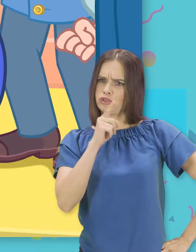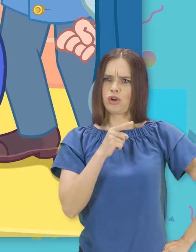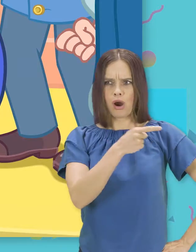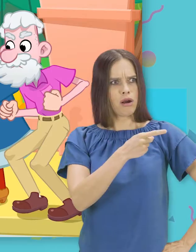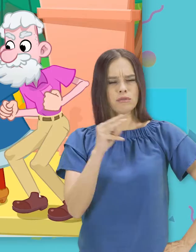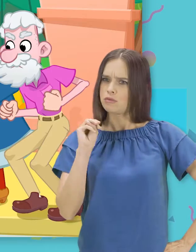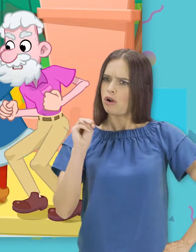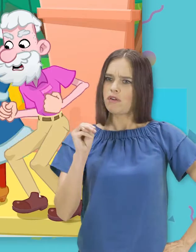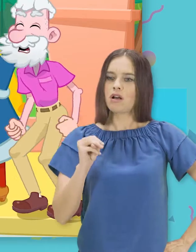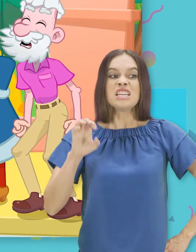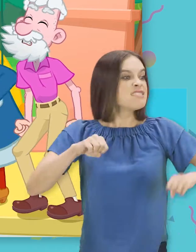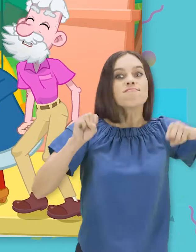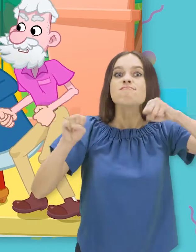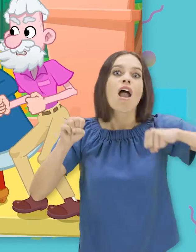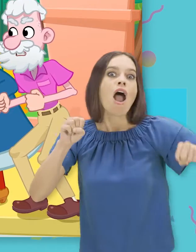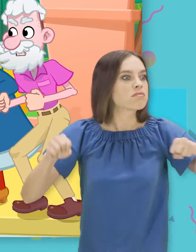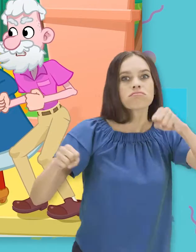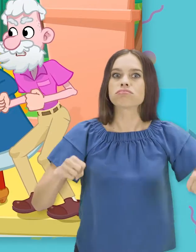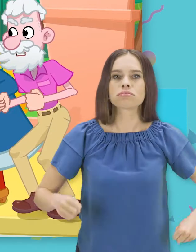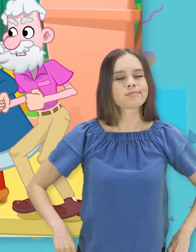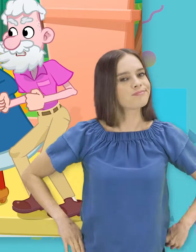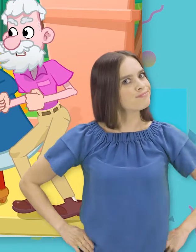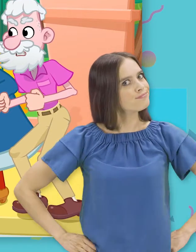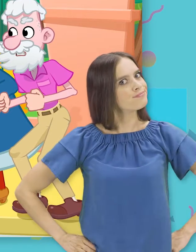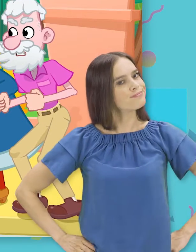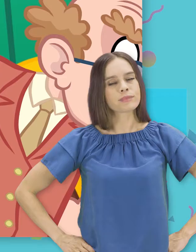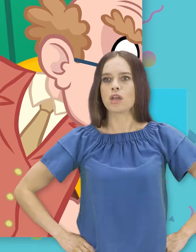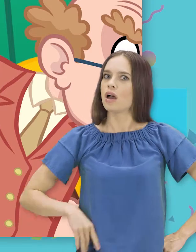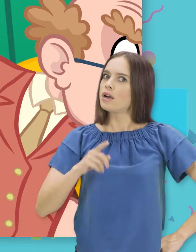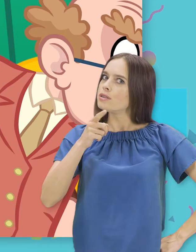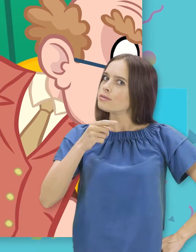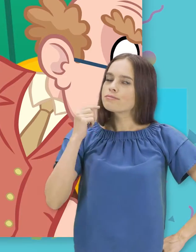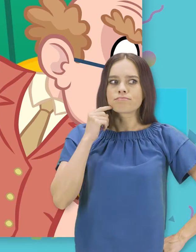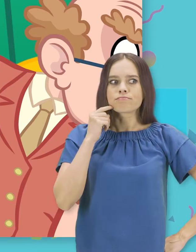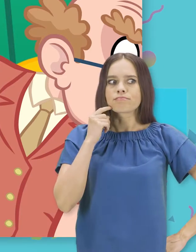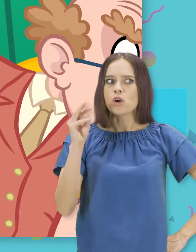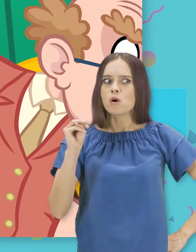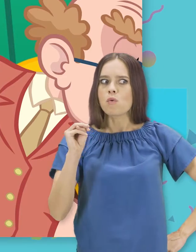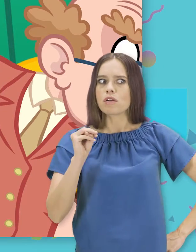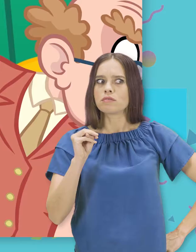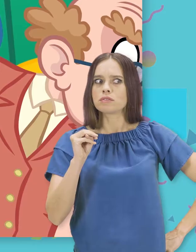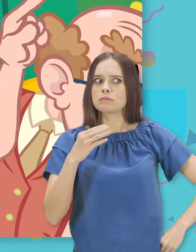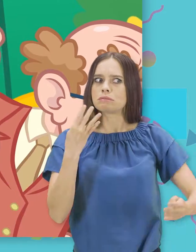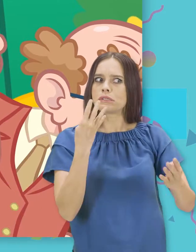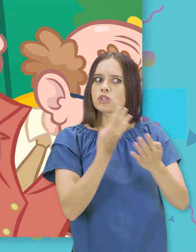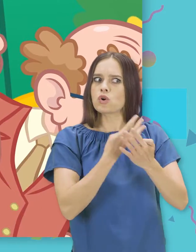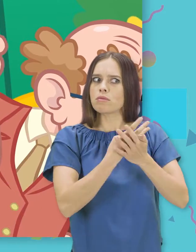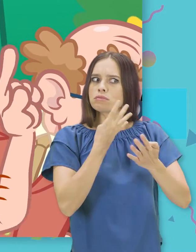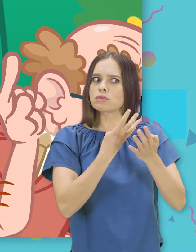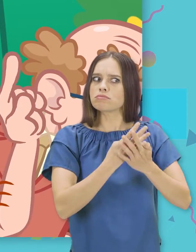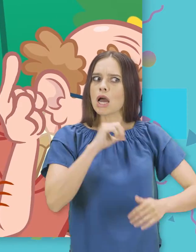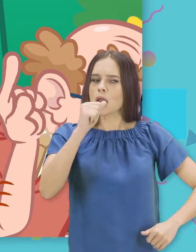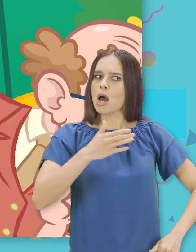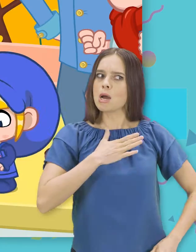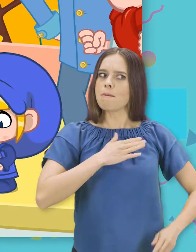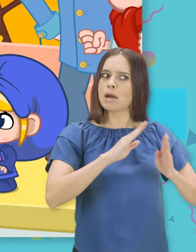Morphle? Yes. Well, well. Morphle a criminal. Not in